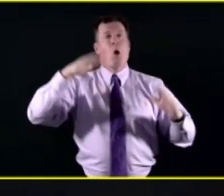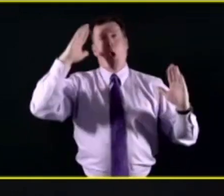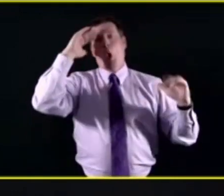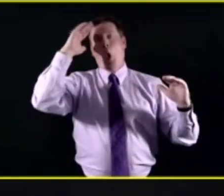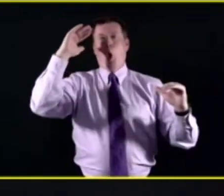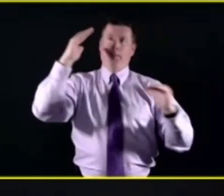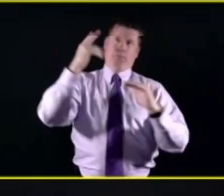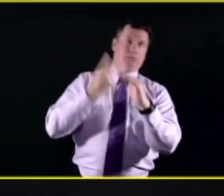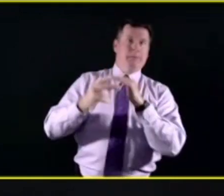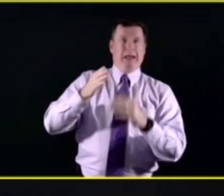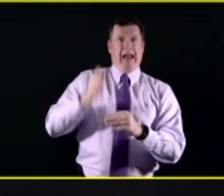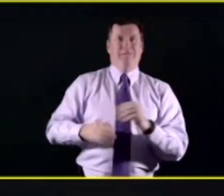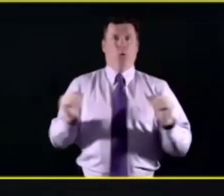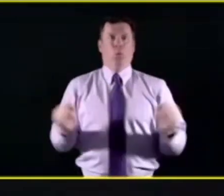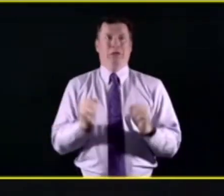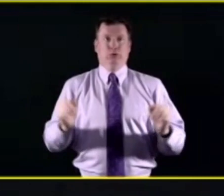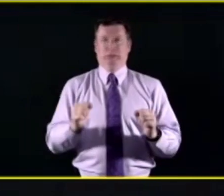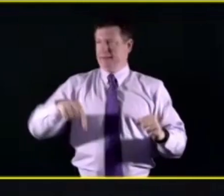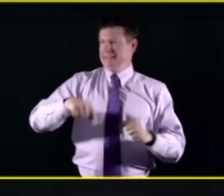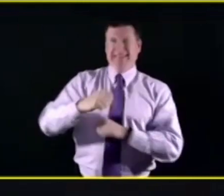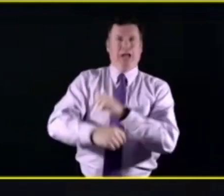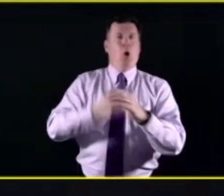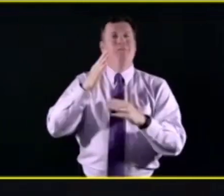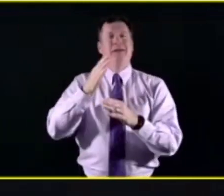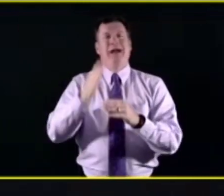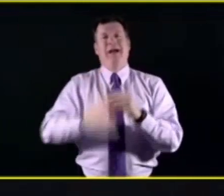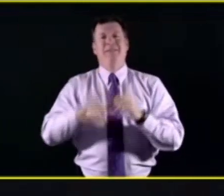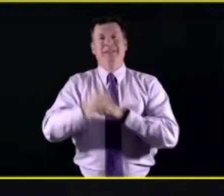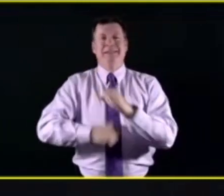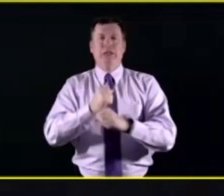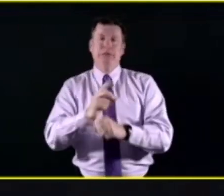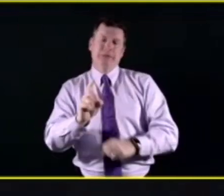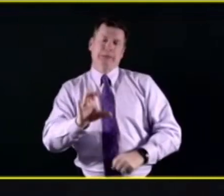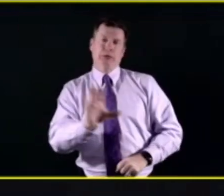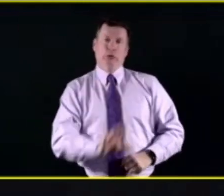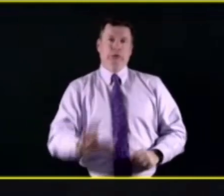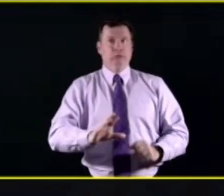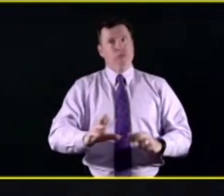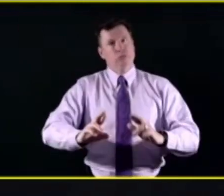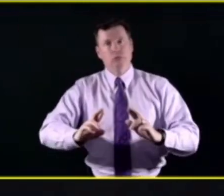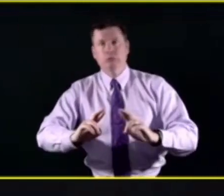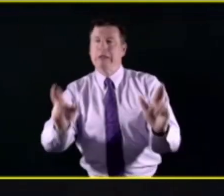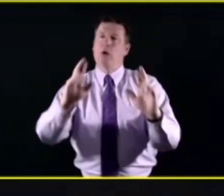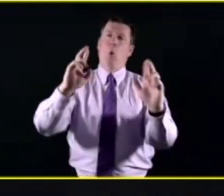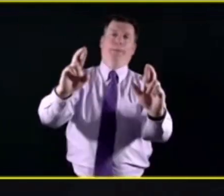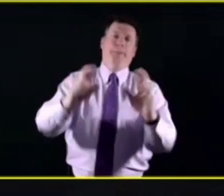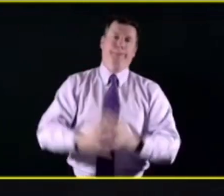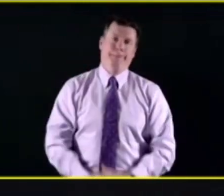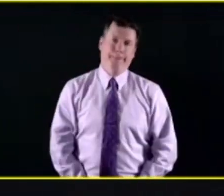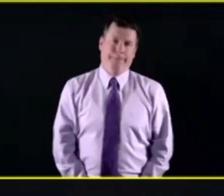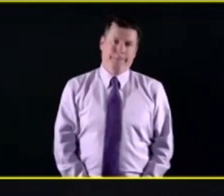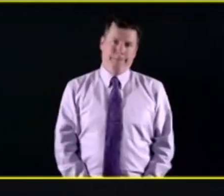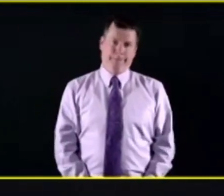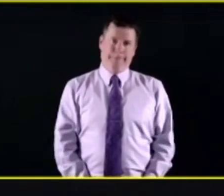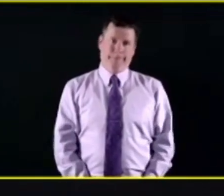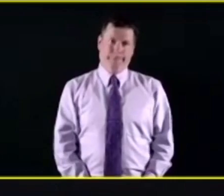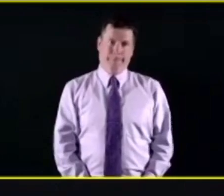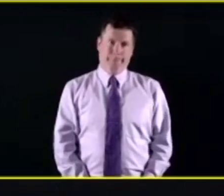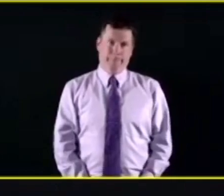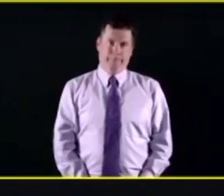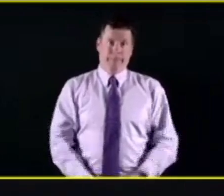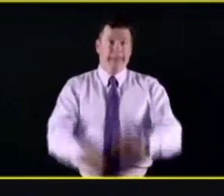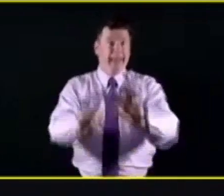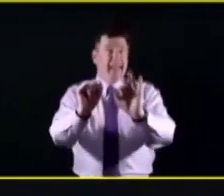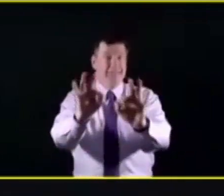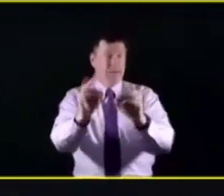case. Follow up, Tanner? Follow-up is for Dr. Mendoza. I'm not sure if we can pull him up after I ask this,